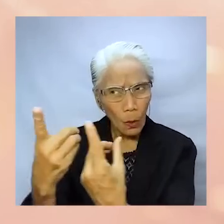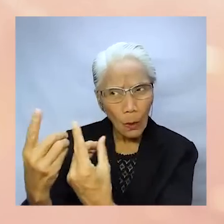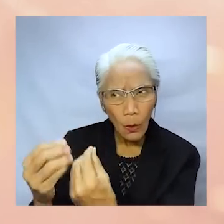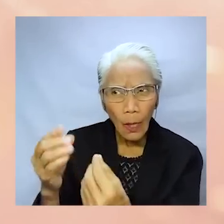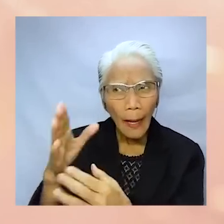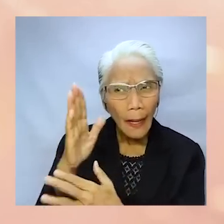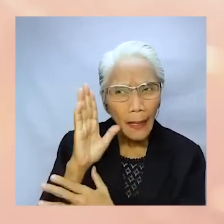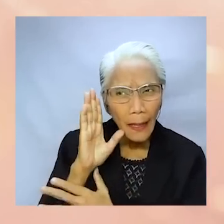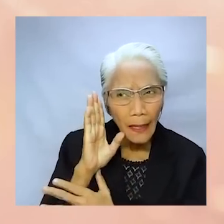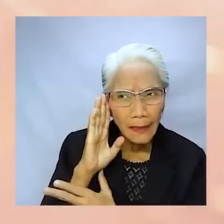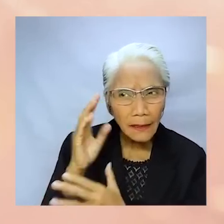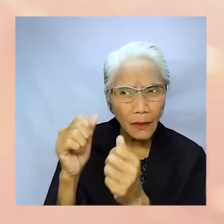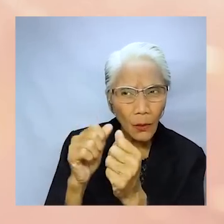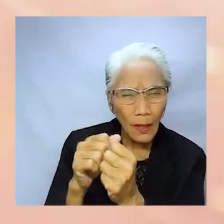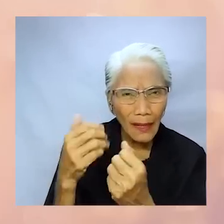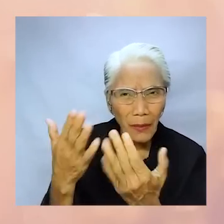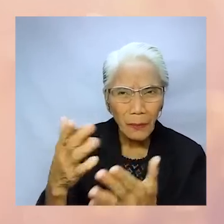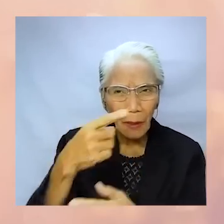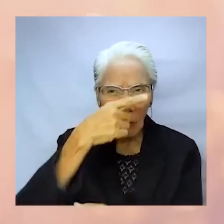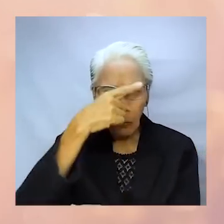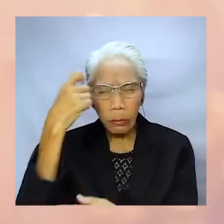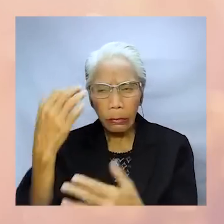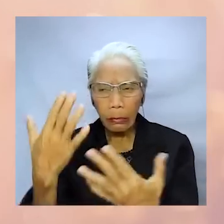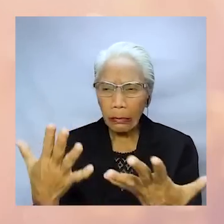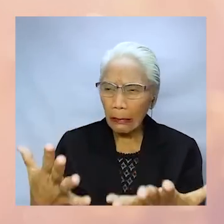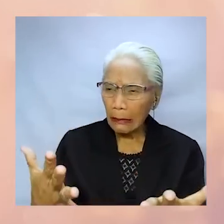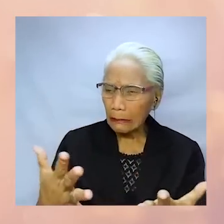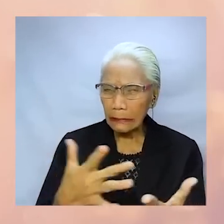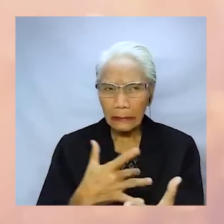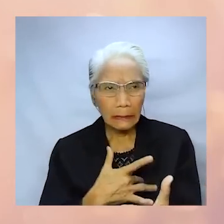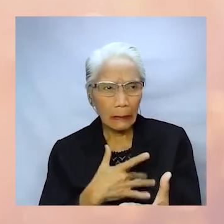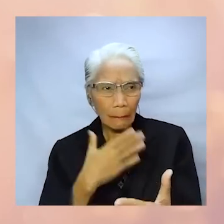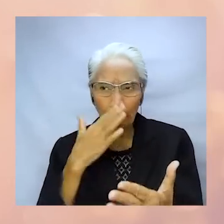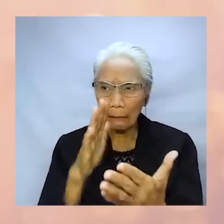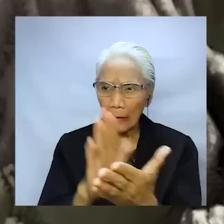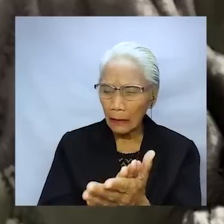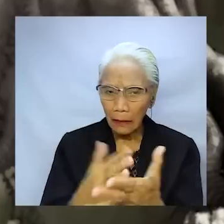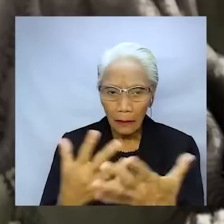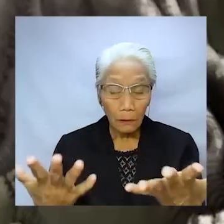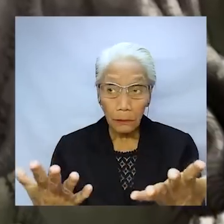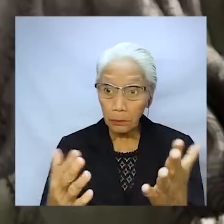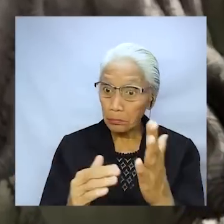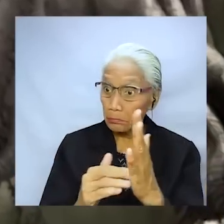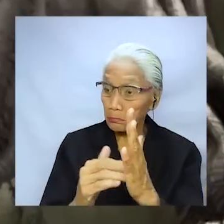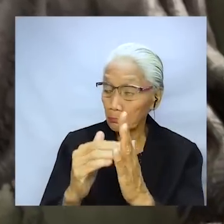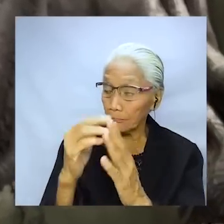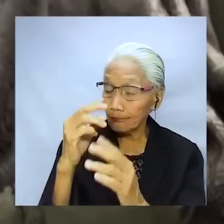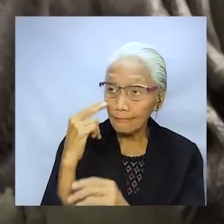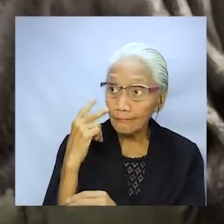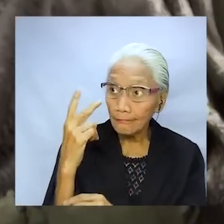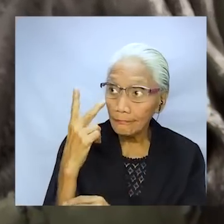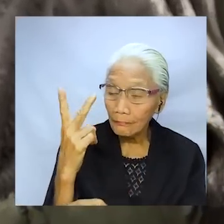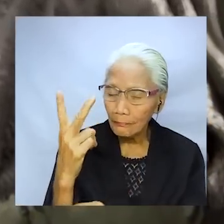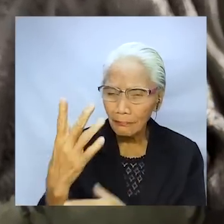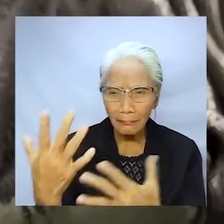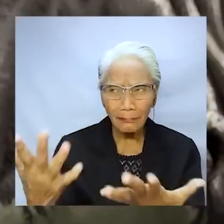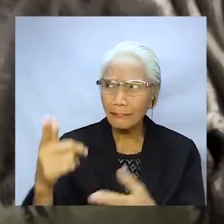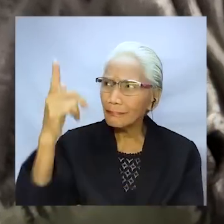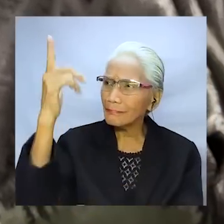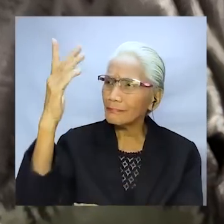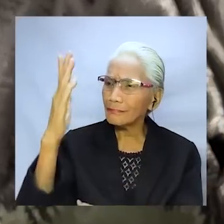we are already prejudiced? As we often see in the Bible, God carries out His plan